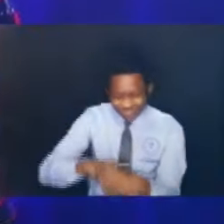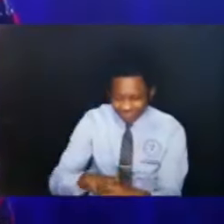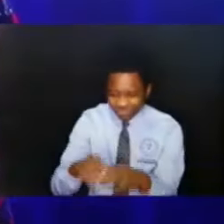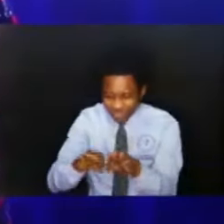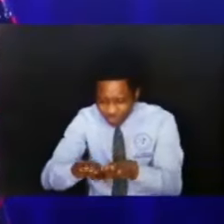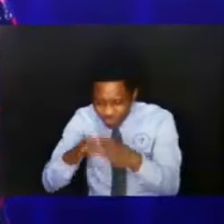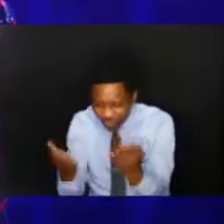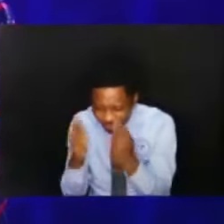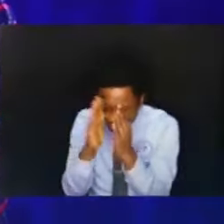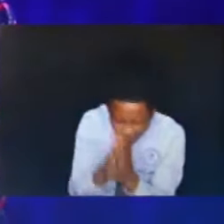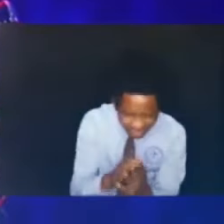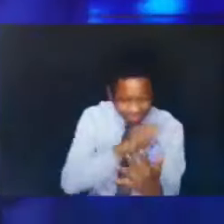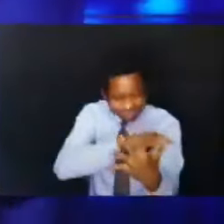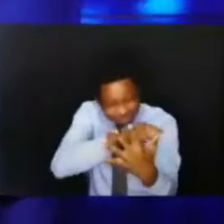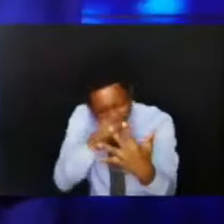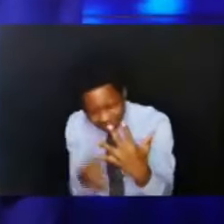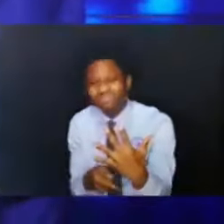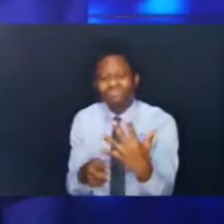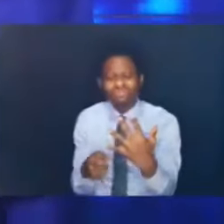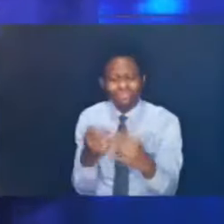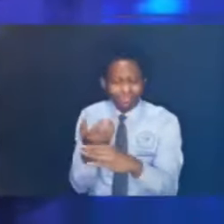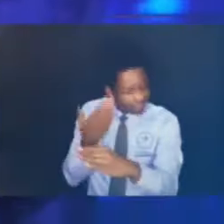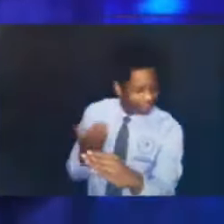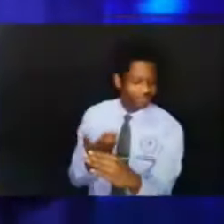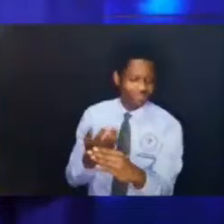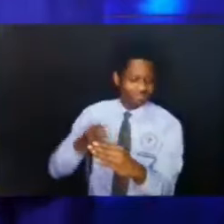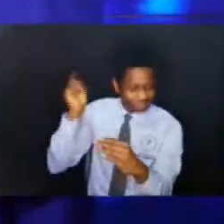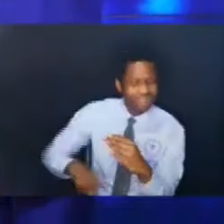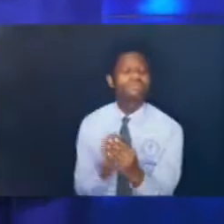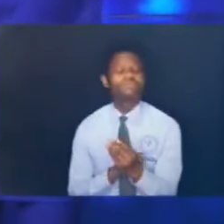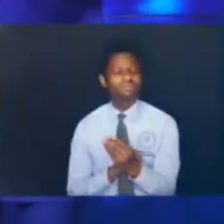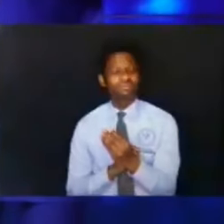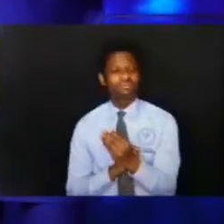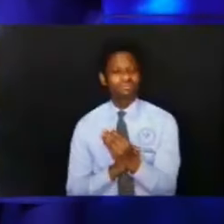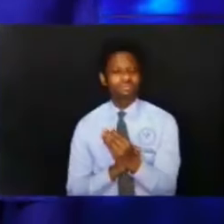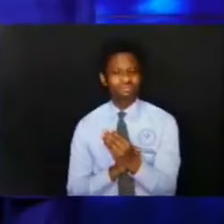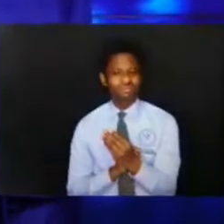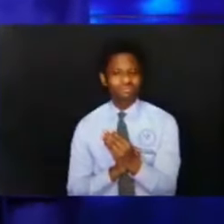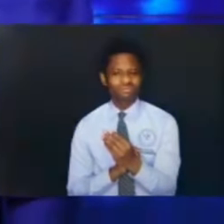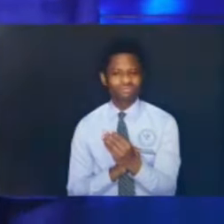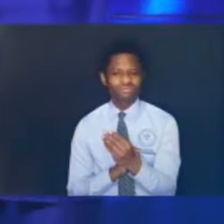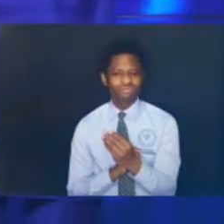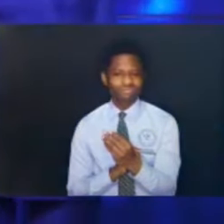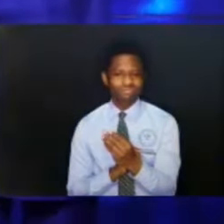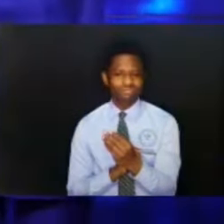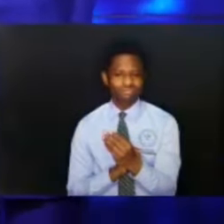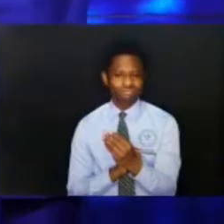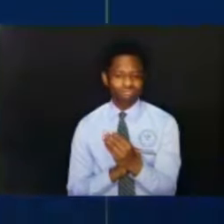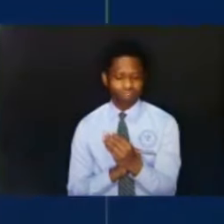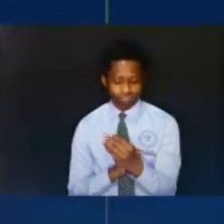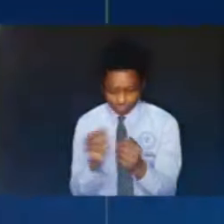nyam bom pa ye kra. Before anything else, no ni adie di kan a esese wo ye crown sa wa ye bribia. In respect